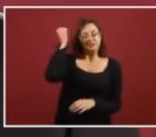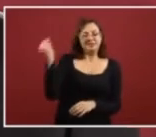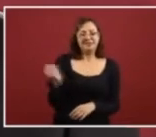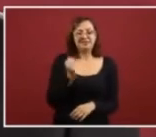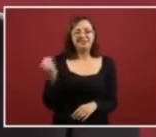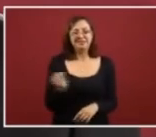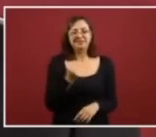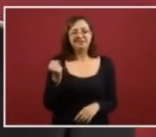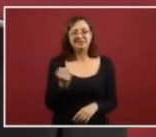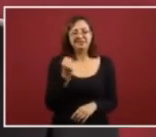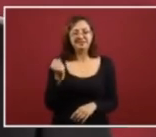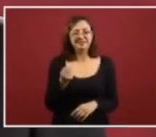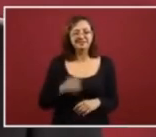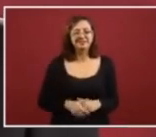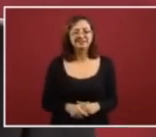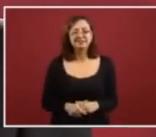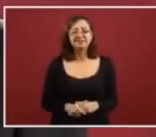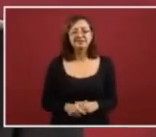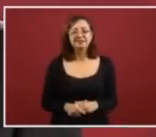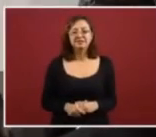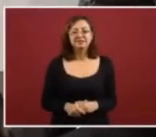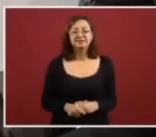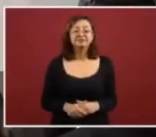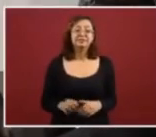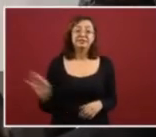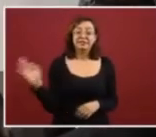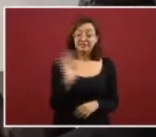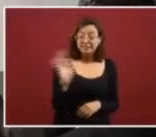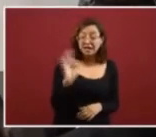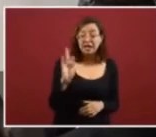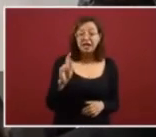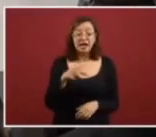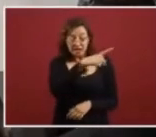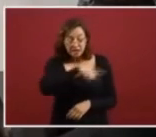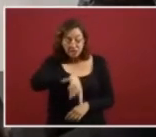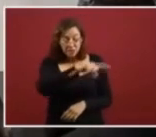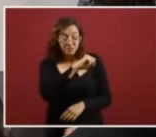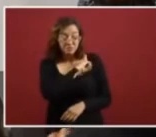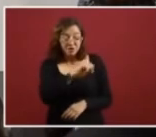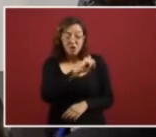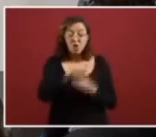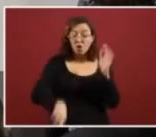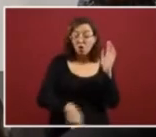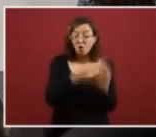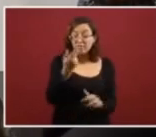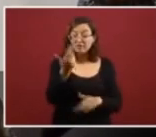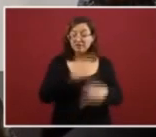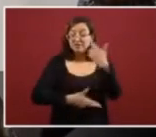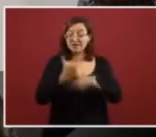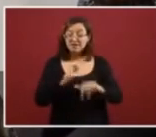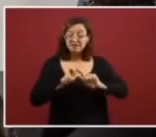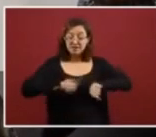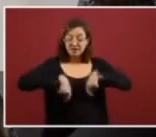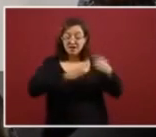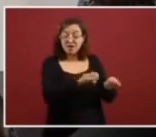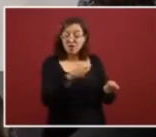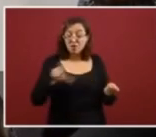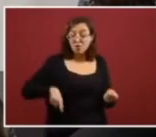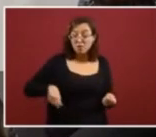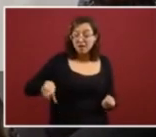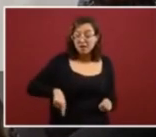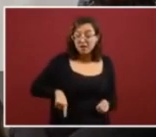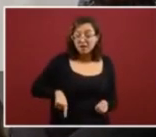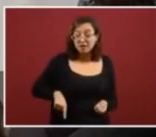wood, que regrese la maleantada, or should I say al gobierno, should we have the badness come back